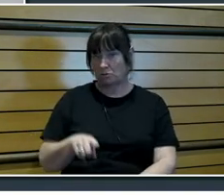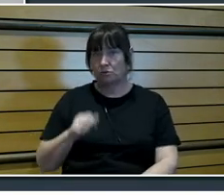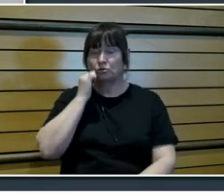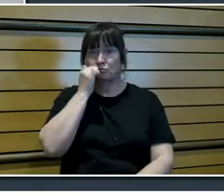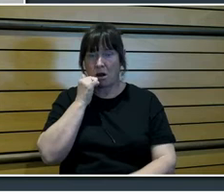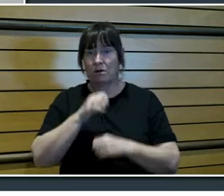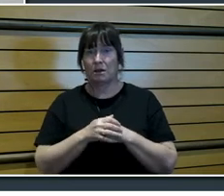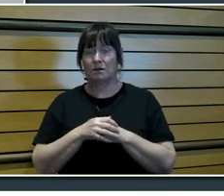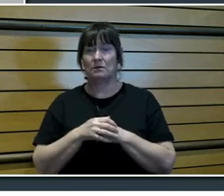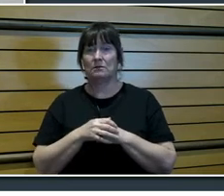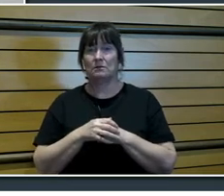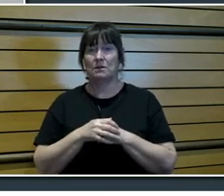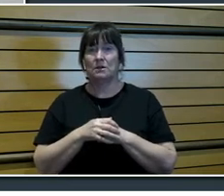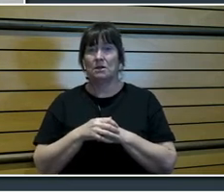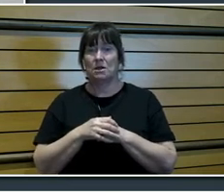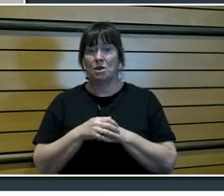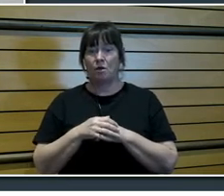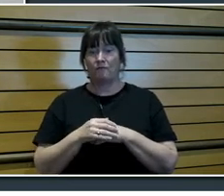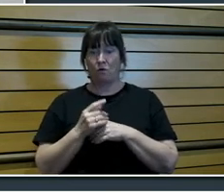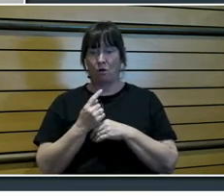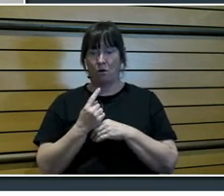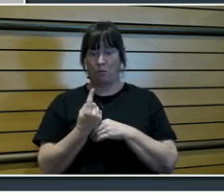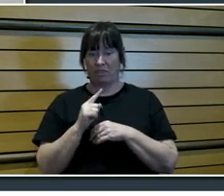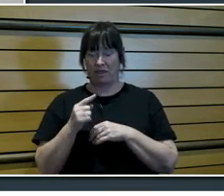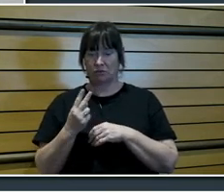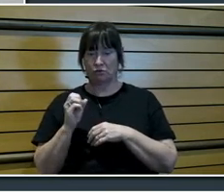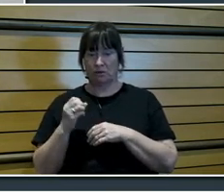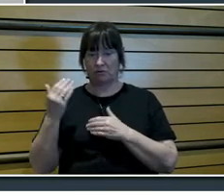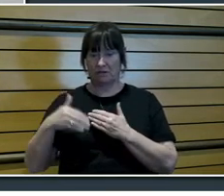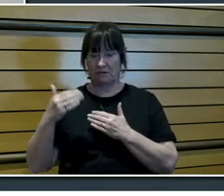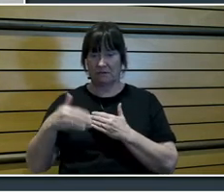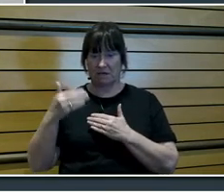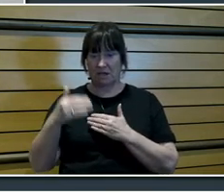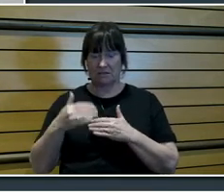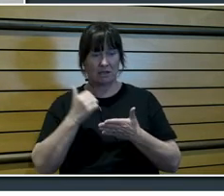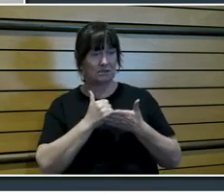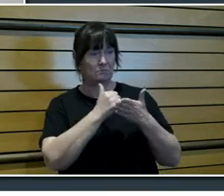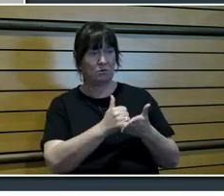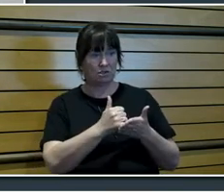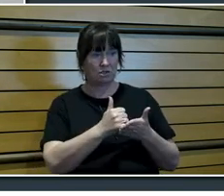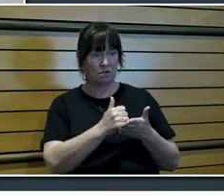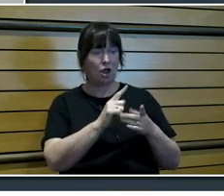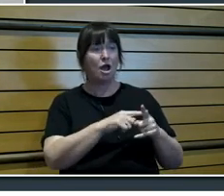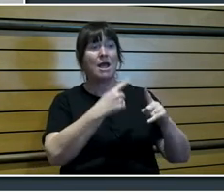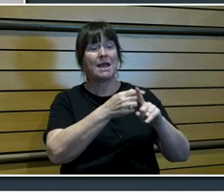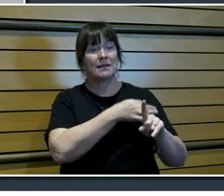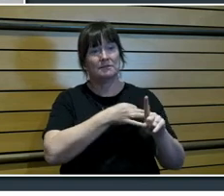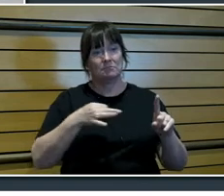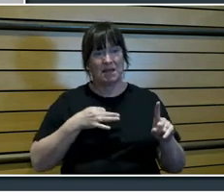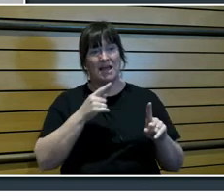For 1,200 consecutive days, I supported former racist New Plymouth Mayor Andrew